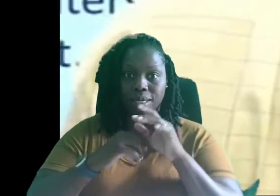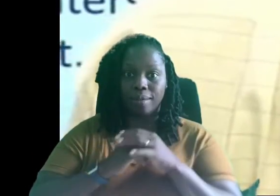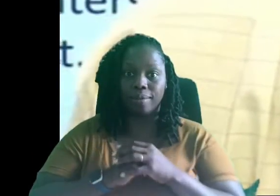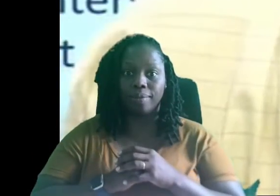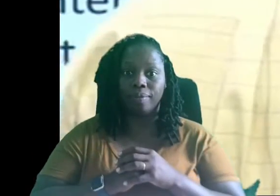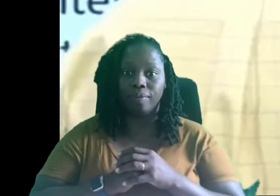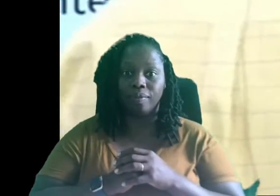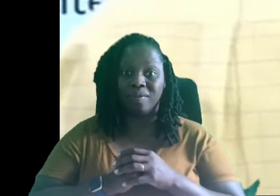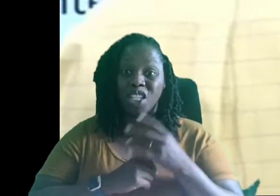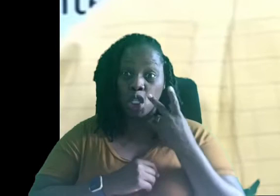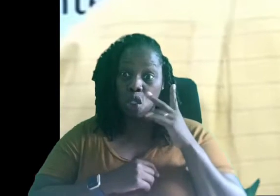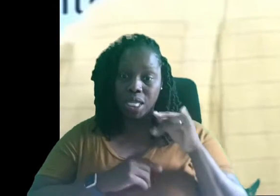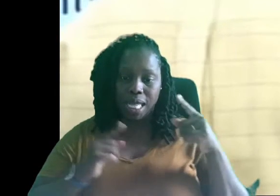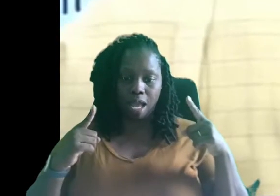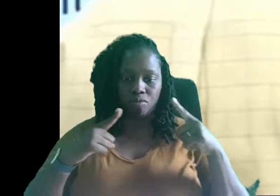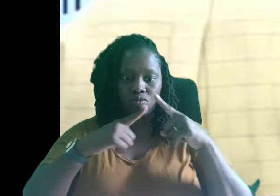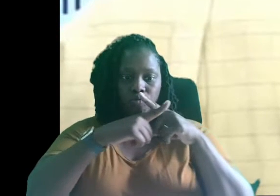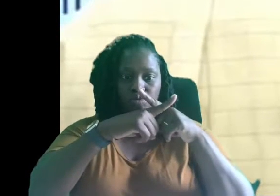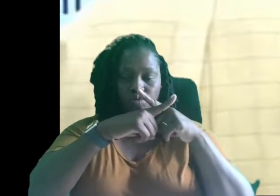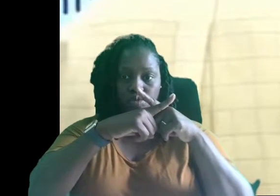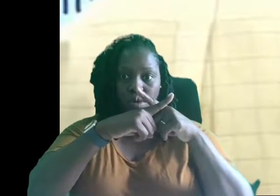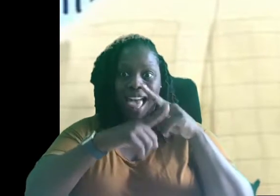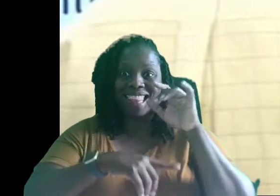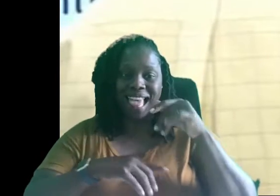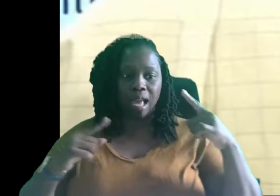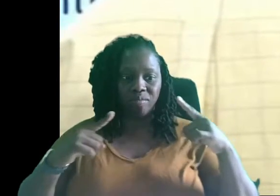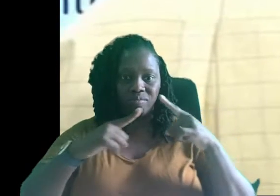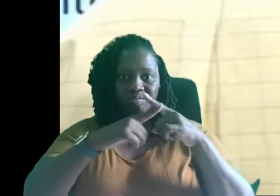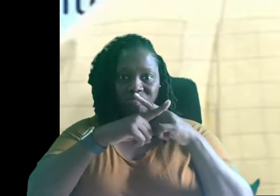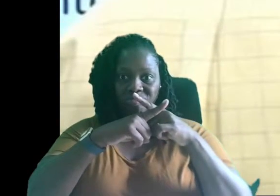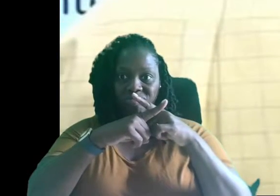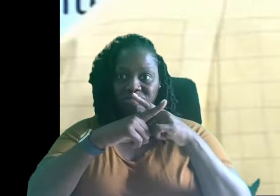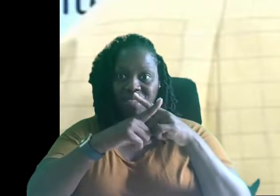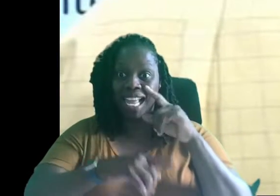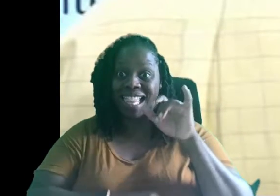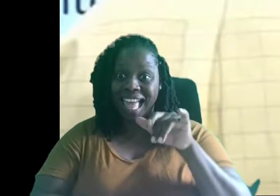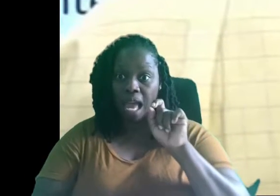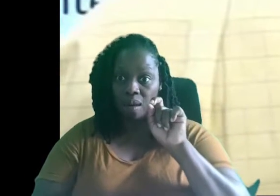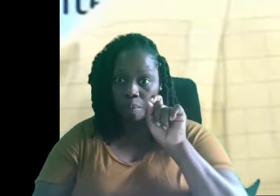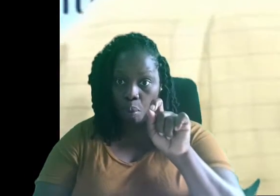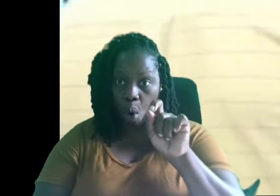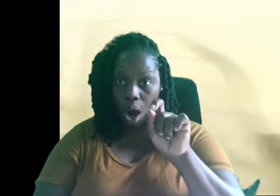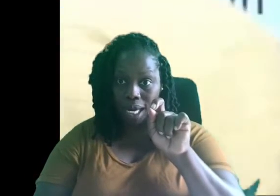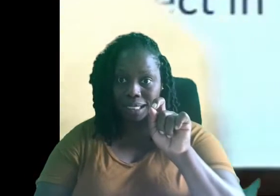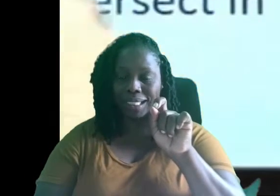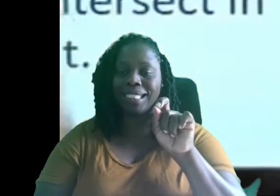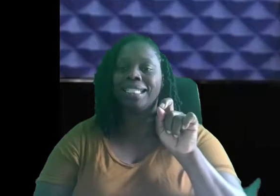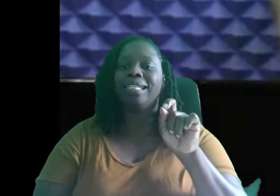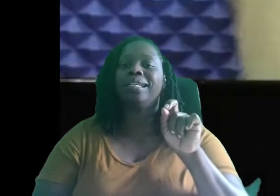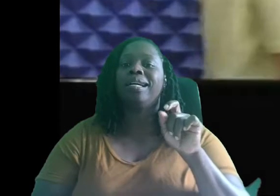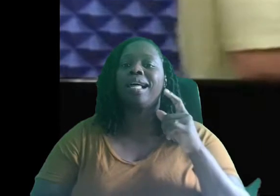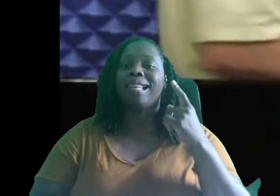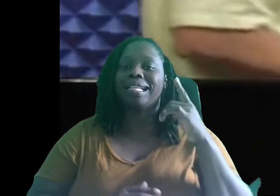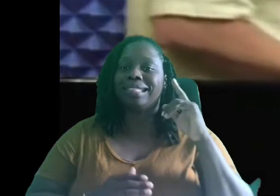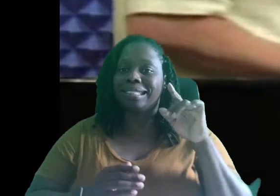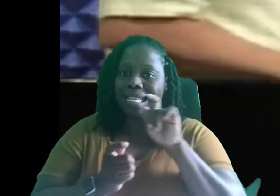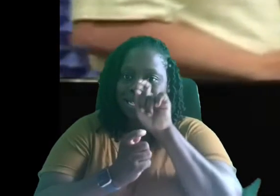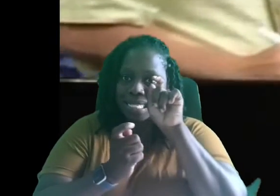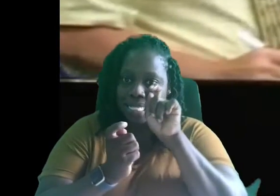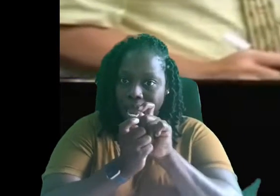and a line like this, you see that right there is their intersection, and their intersection